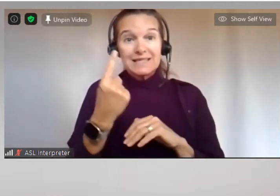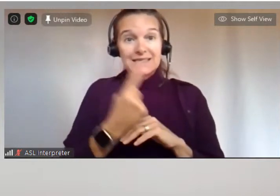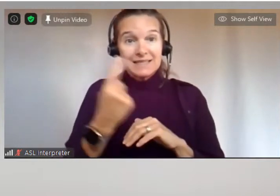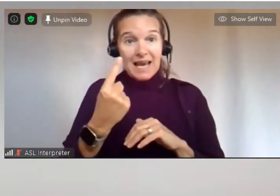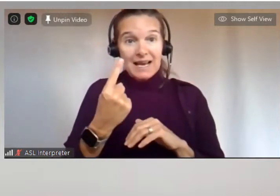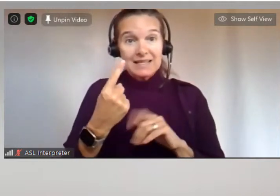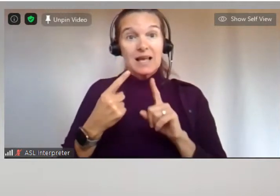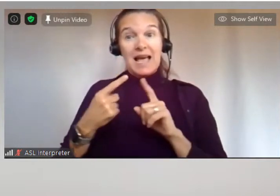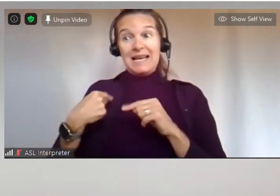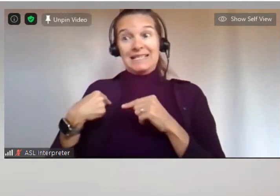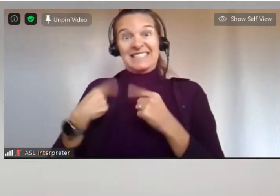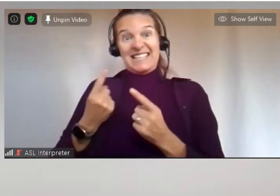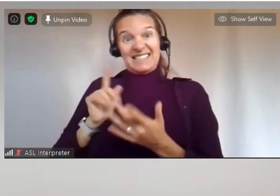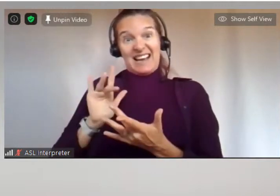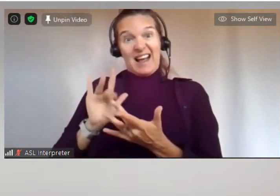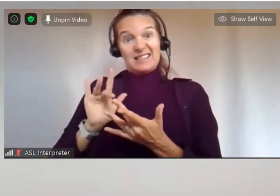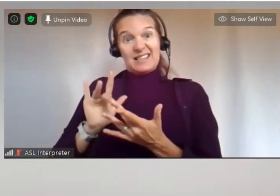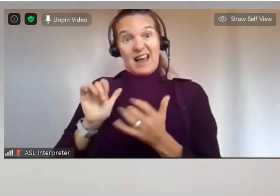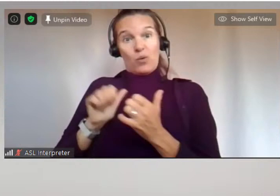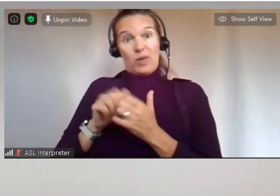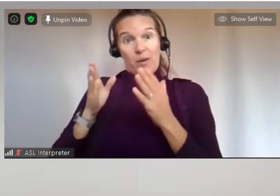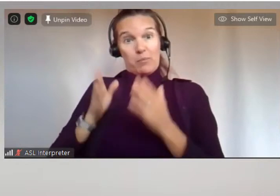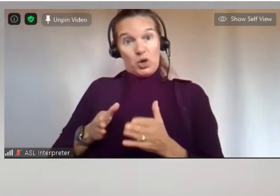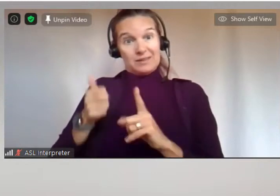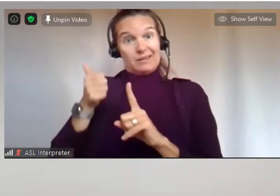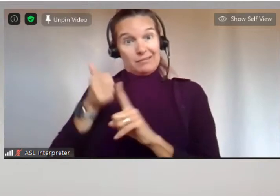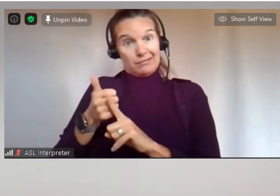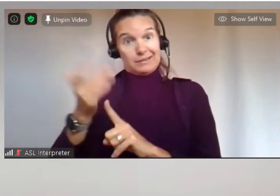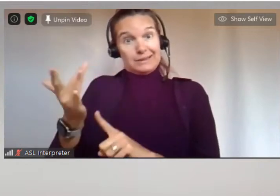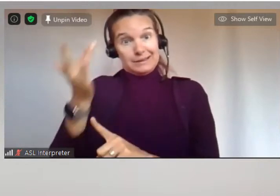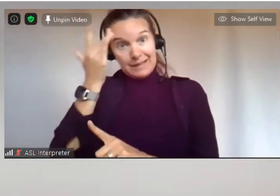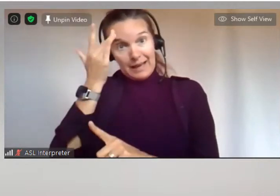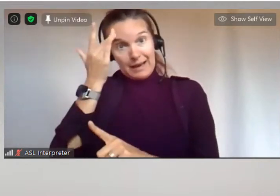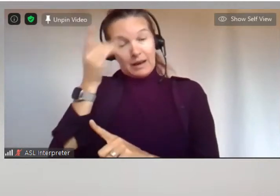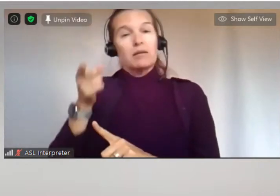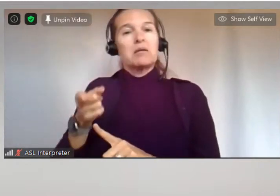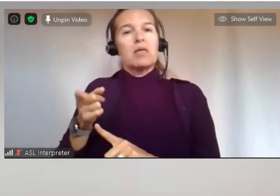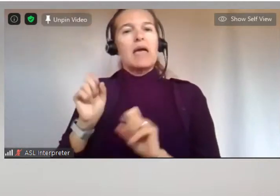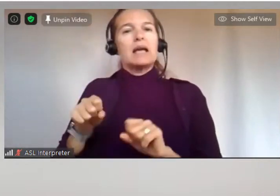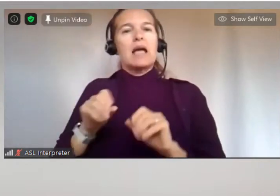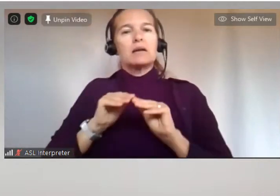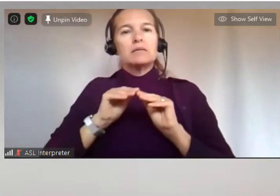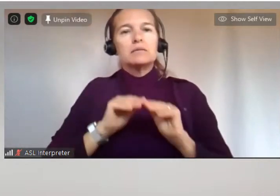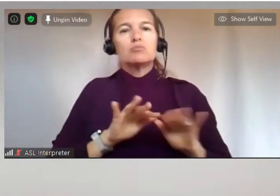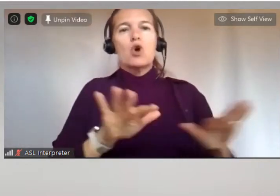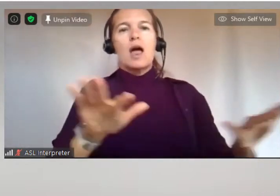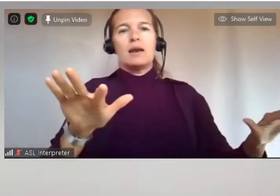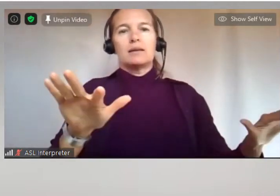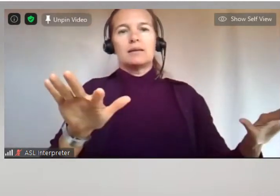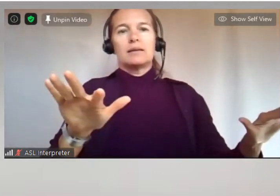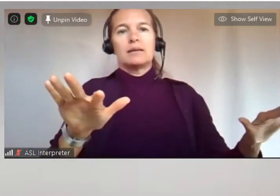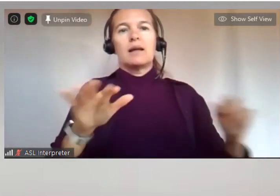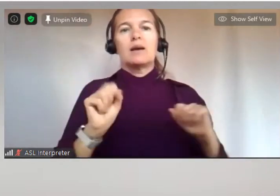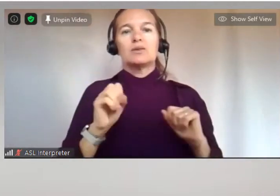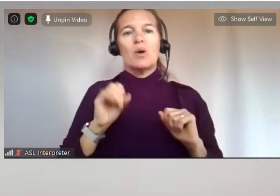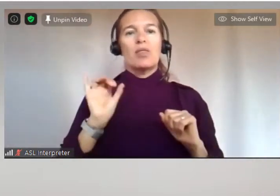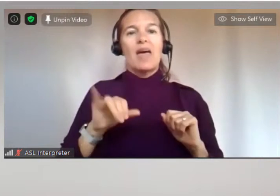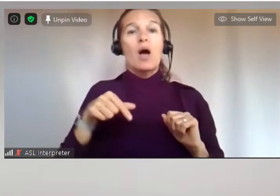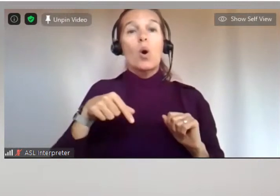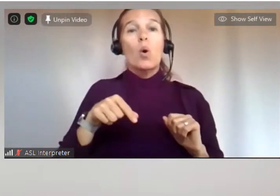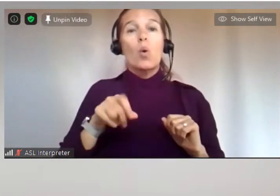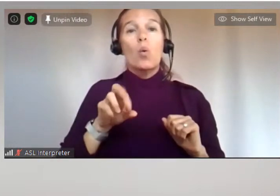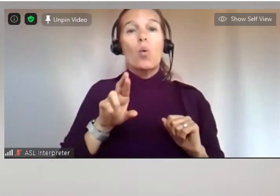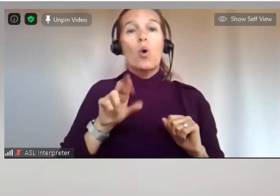in, since they've come in contact, they can be contagious. And so quarantine goes on for a little